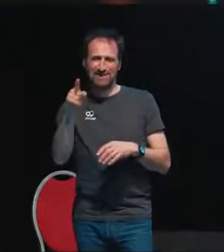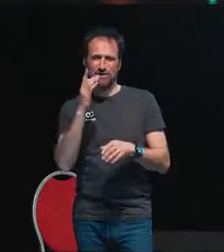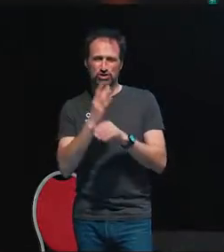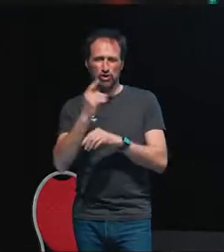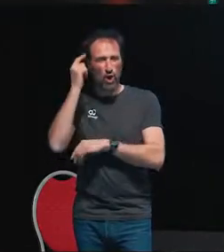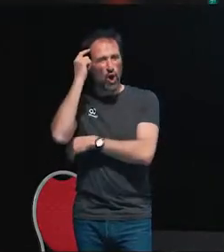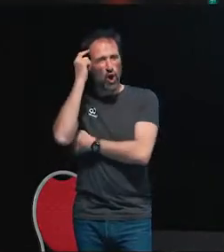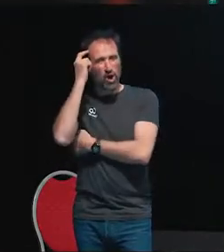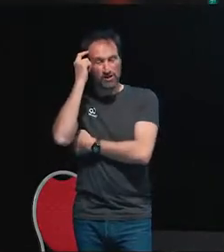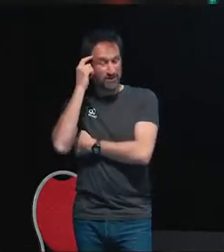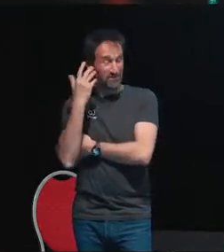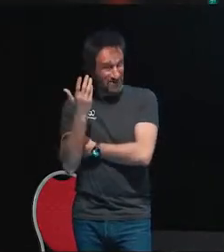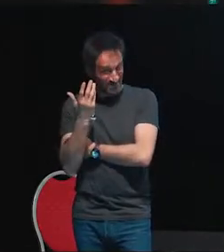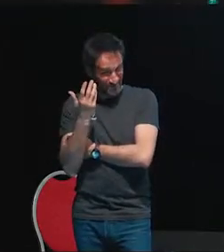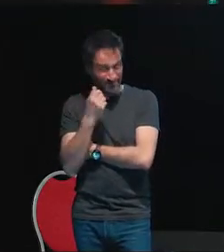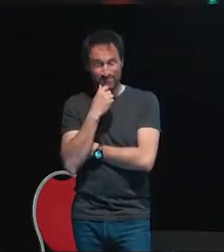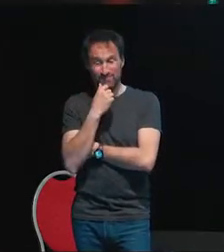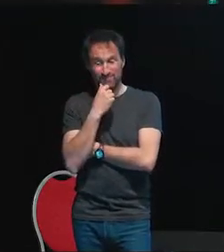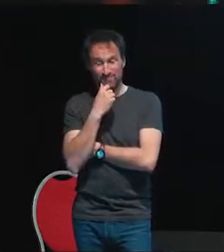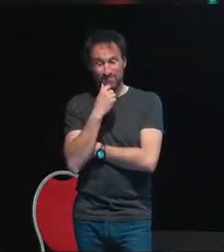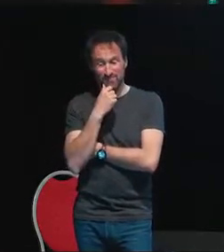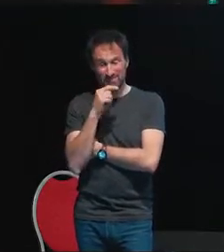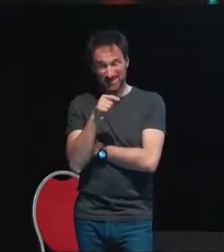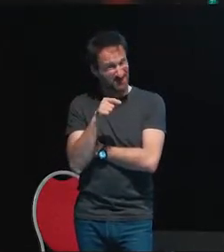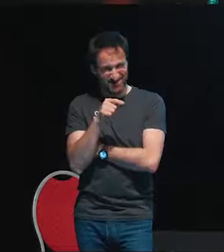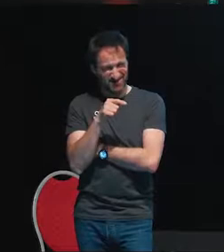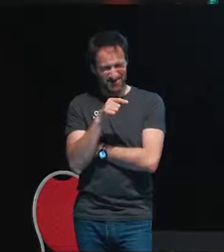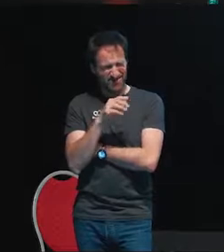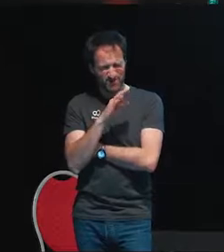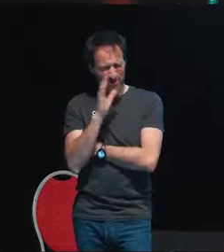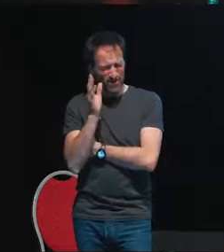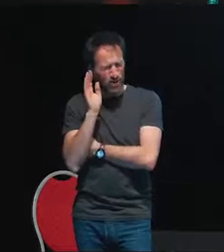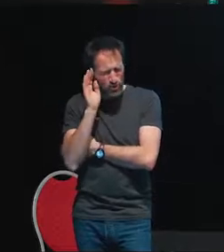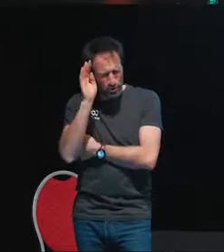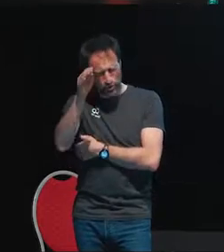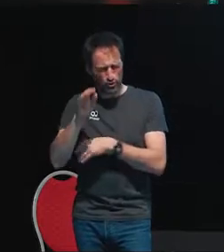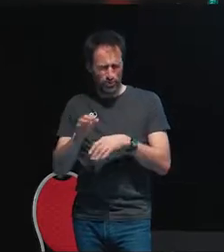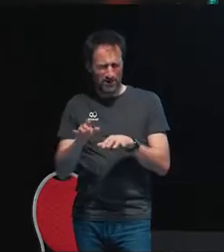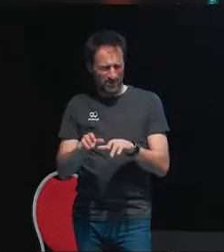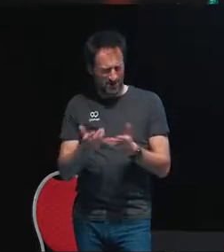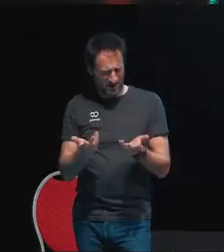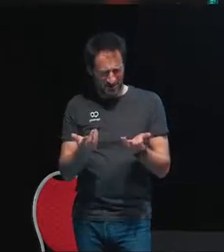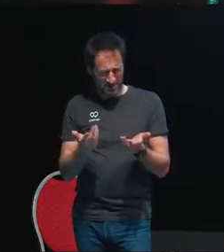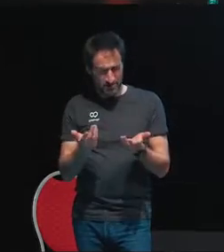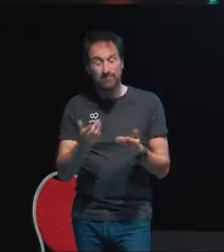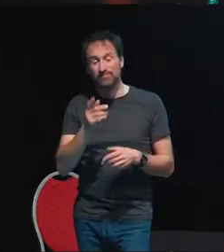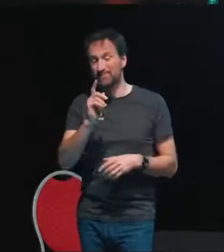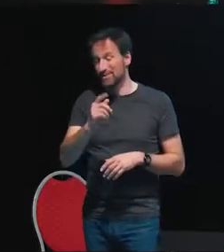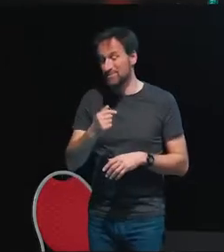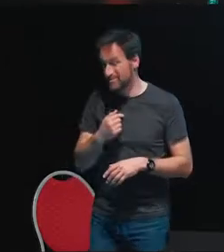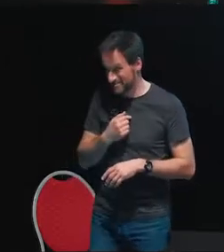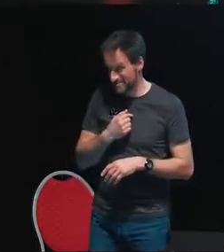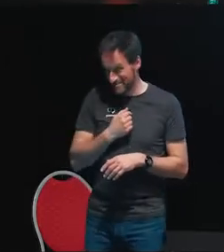that is this one is this totally over engineered so the first time that I ever explained